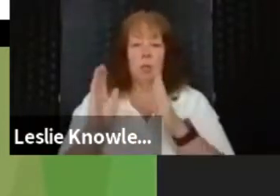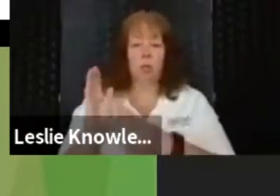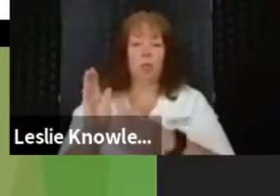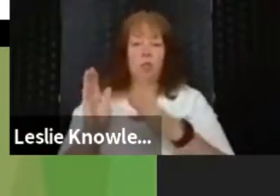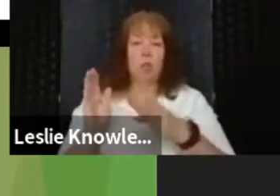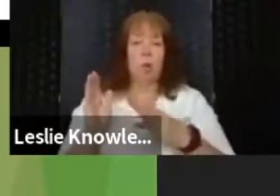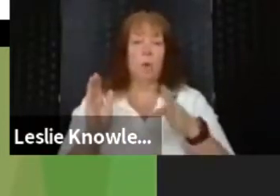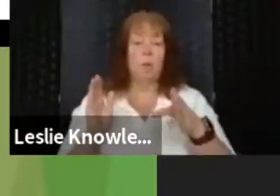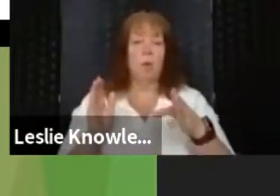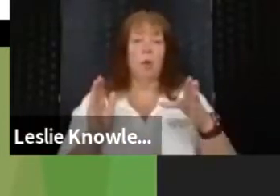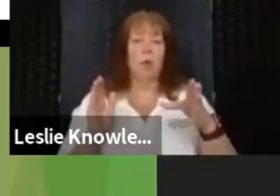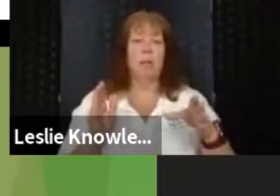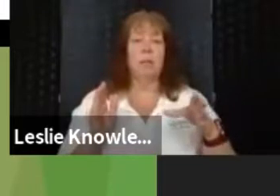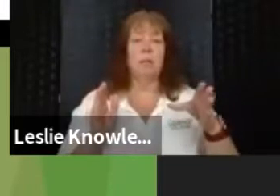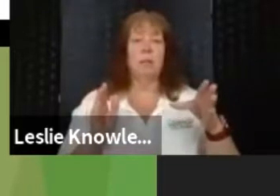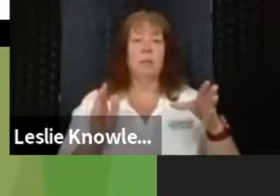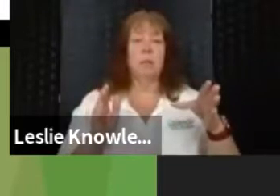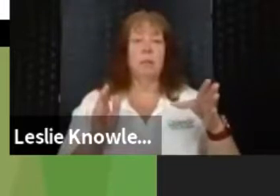so that you can show a